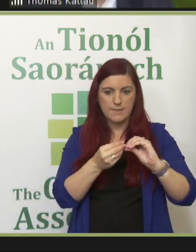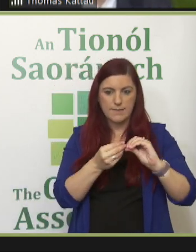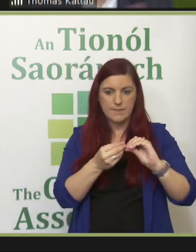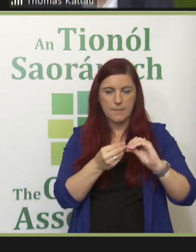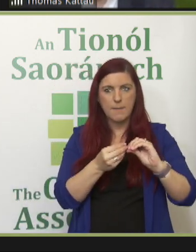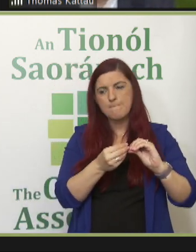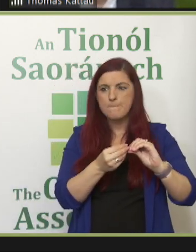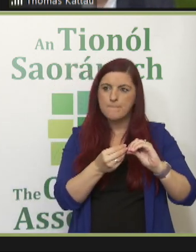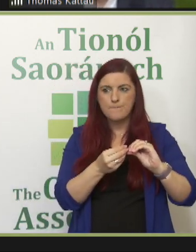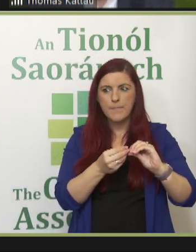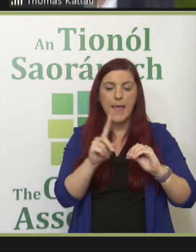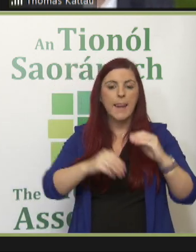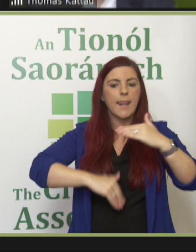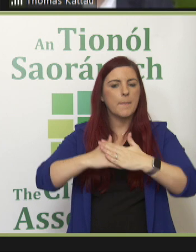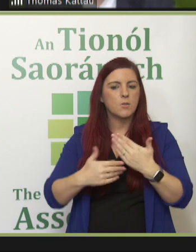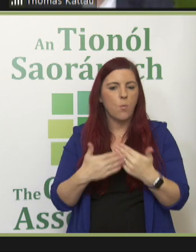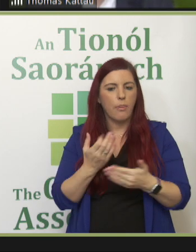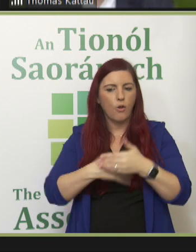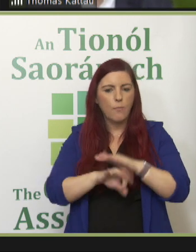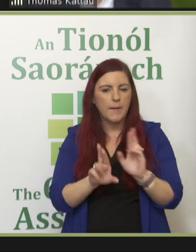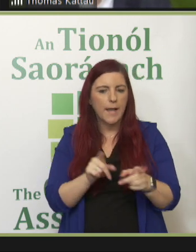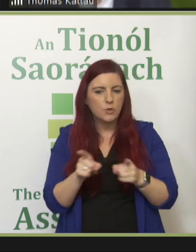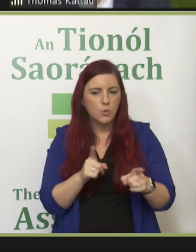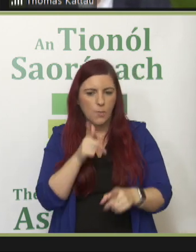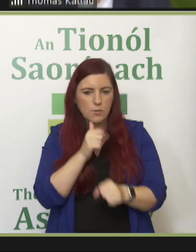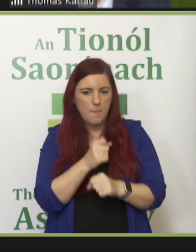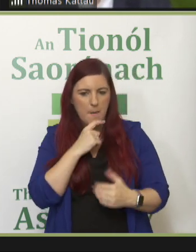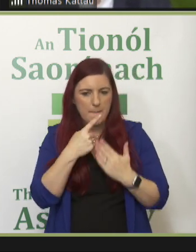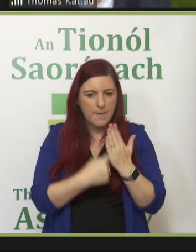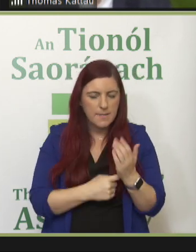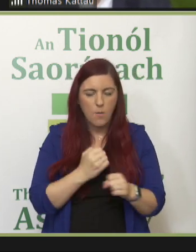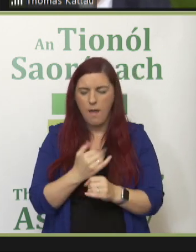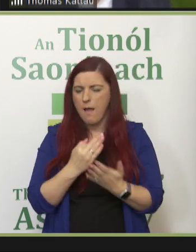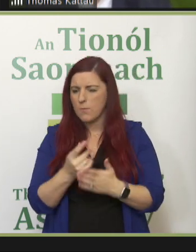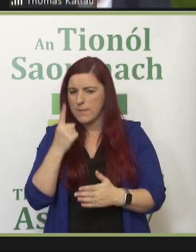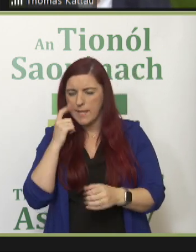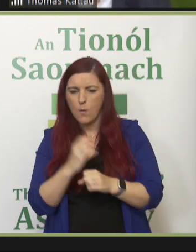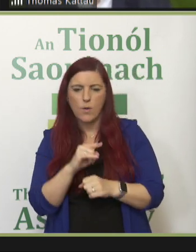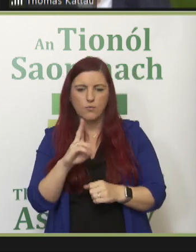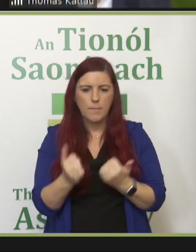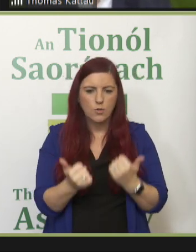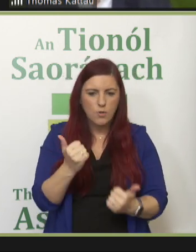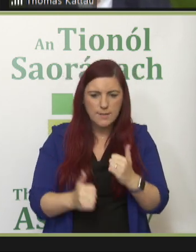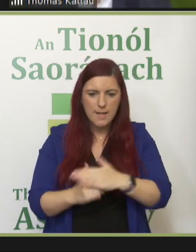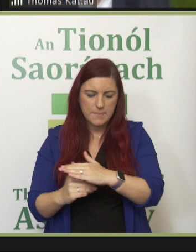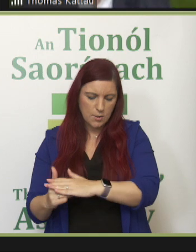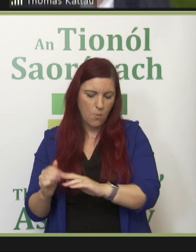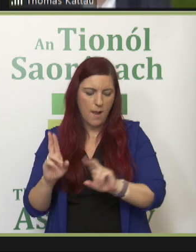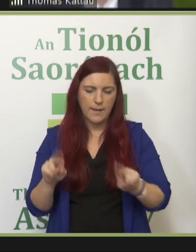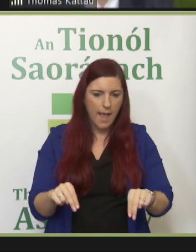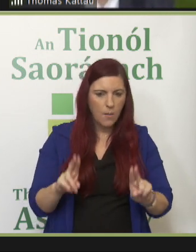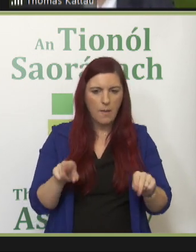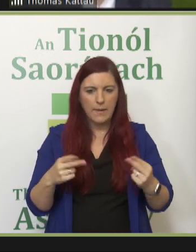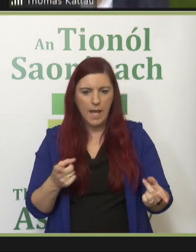pursuit of their policy goals. Very clearly, for instance, we see this in criminal justice cases, the limitations of what can be done in terms